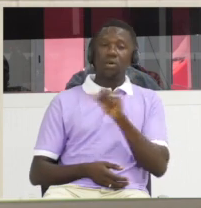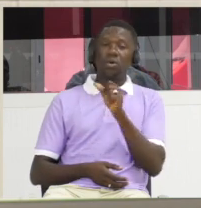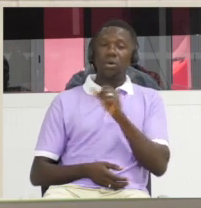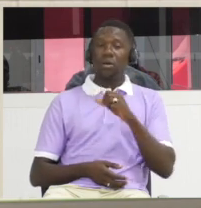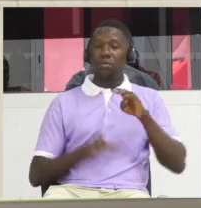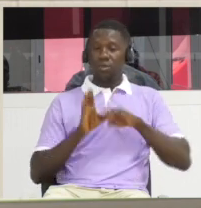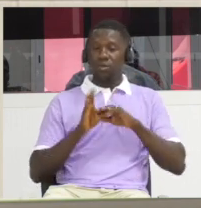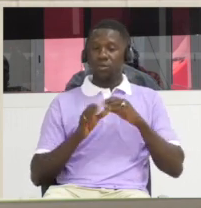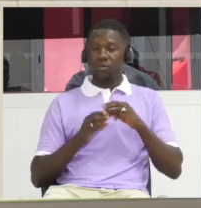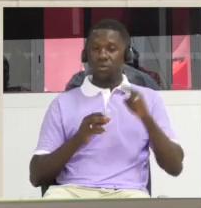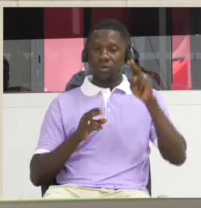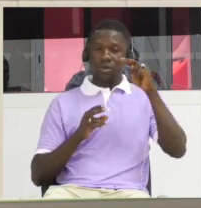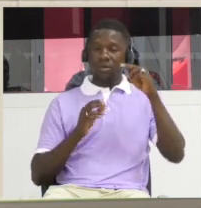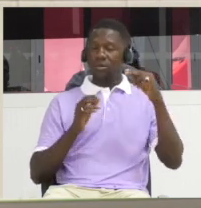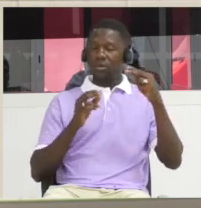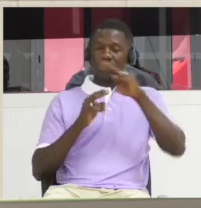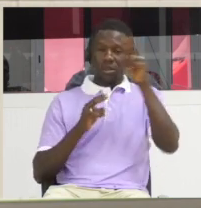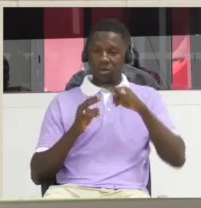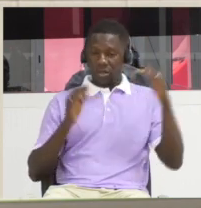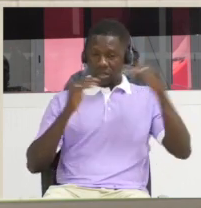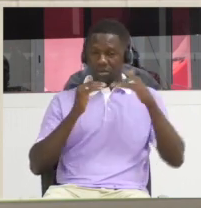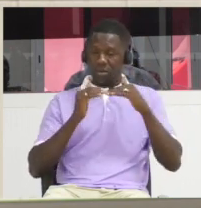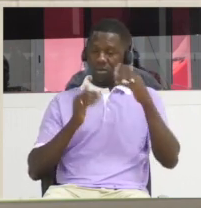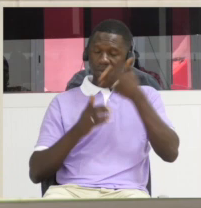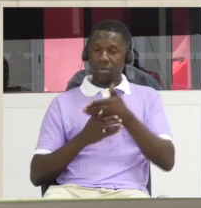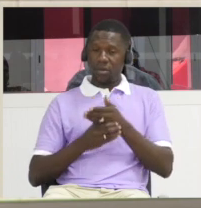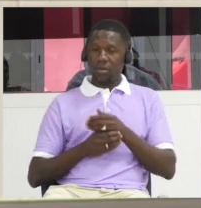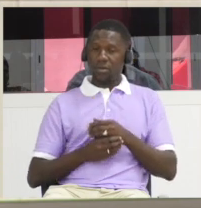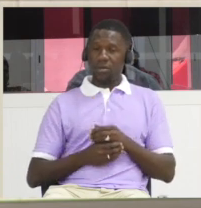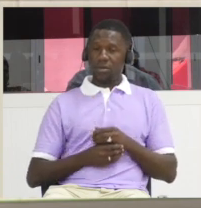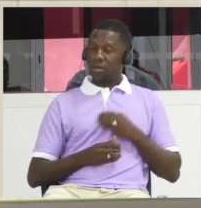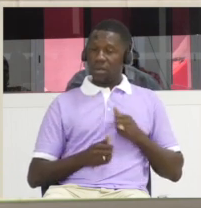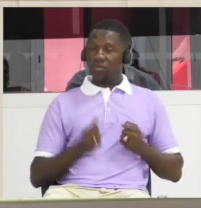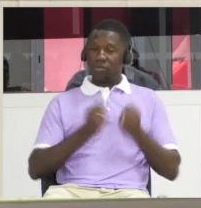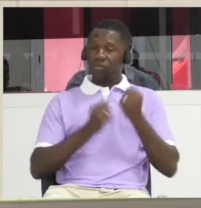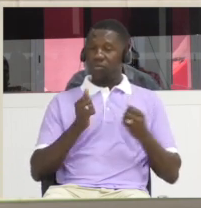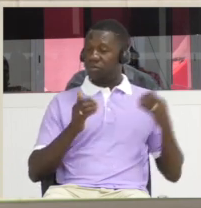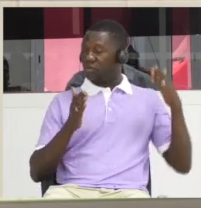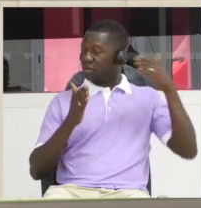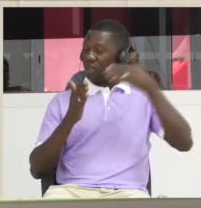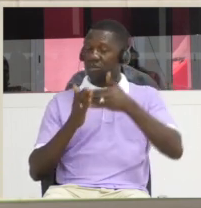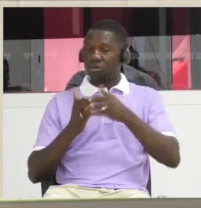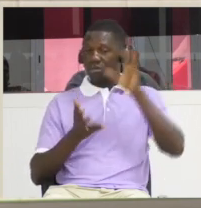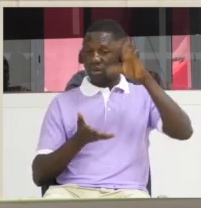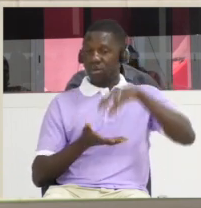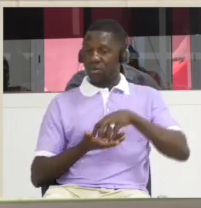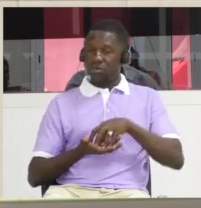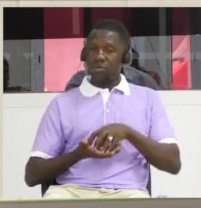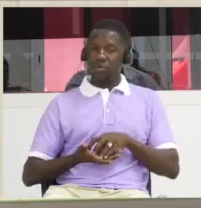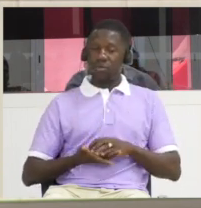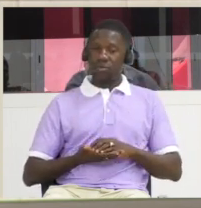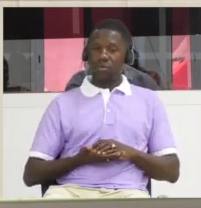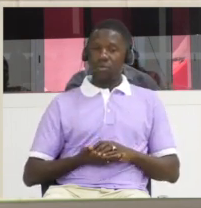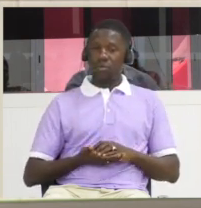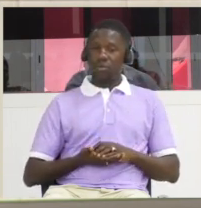members of the cabinet, entered his vehicle, and drove straight to Banjul, and